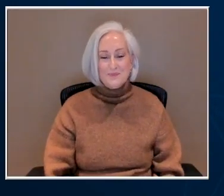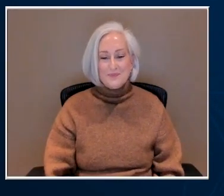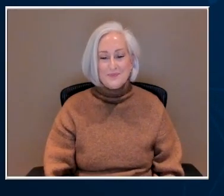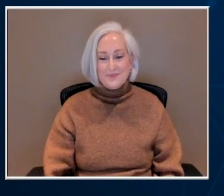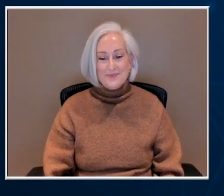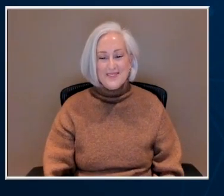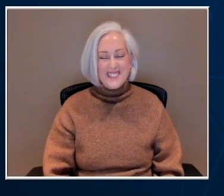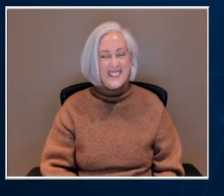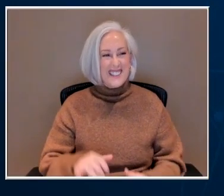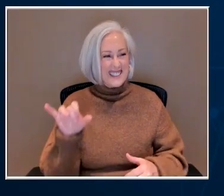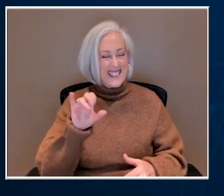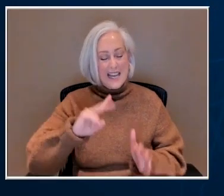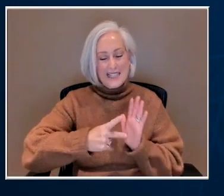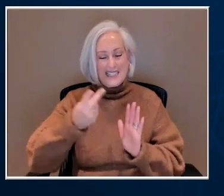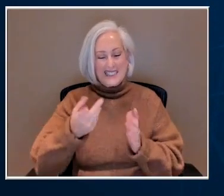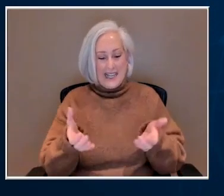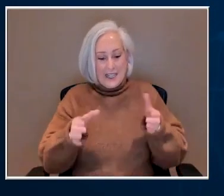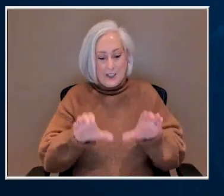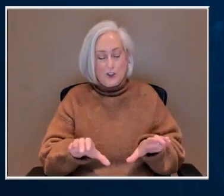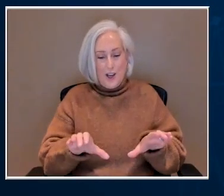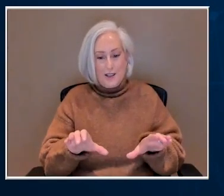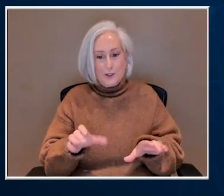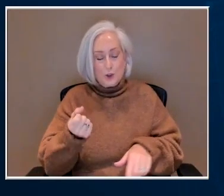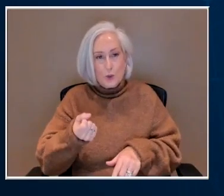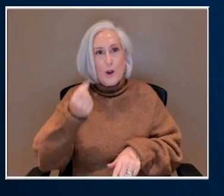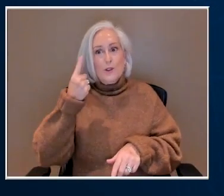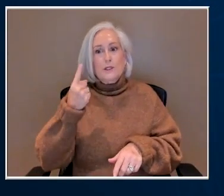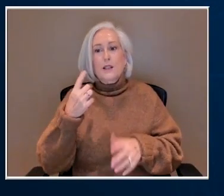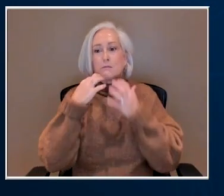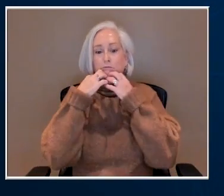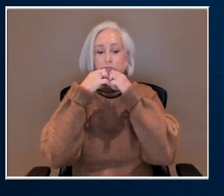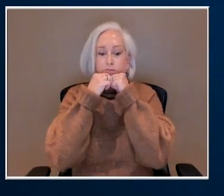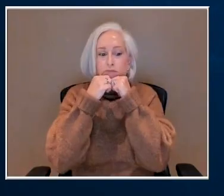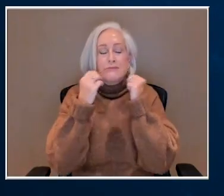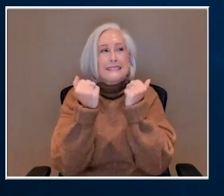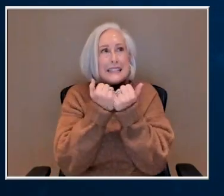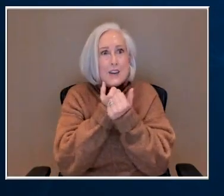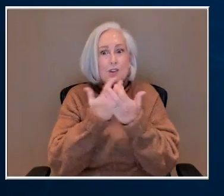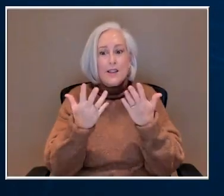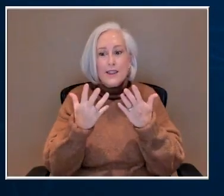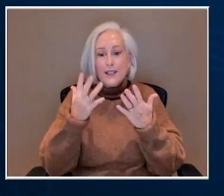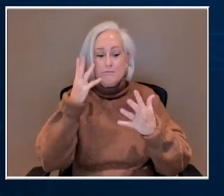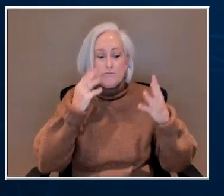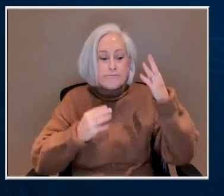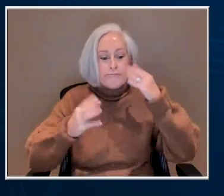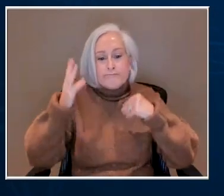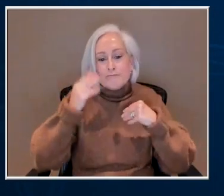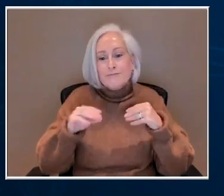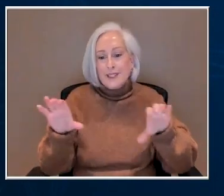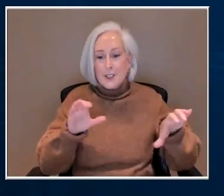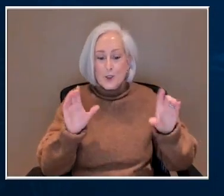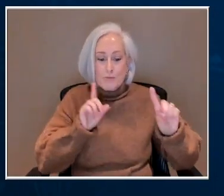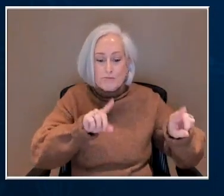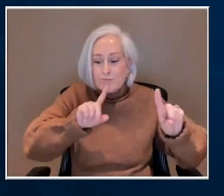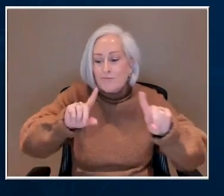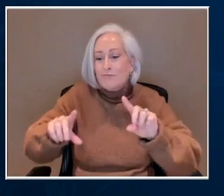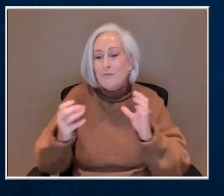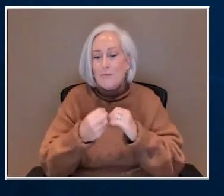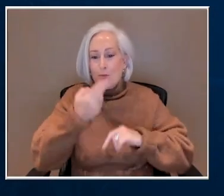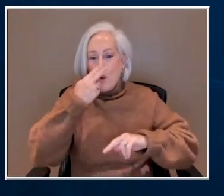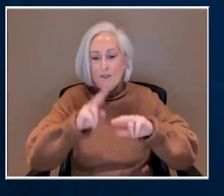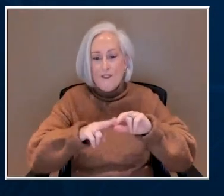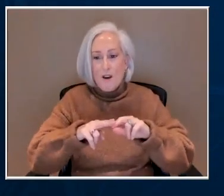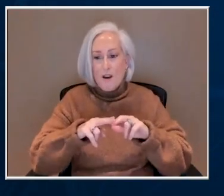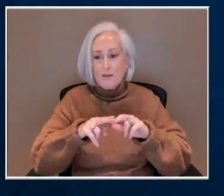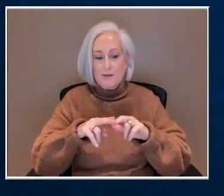having a second chance now, understanding how valuable everything is and going to do more like fun, kind of out of the ordinary opportunities